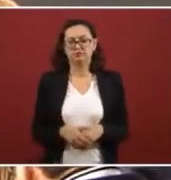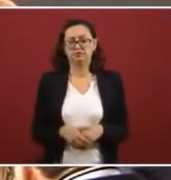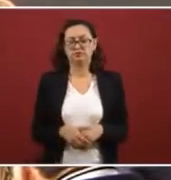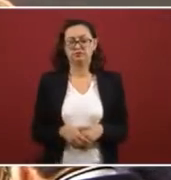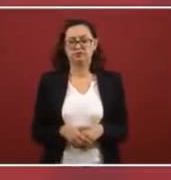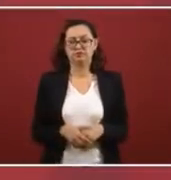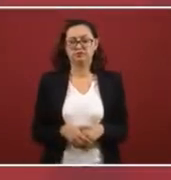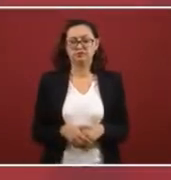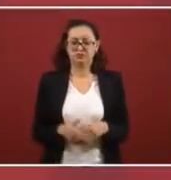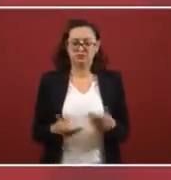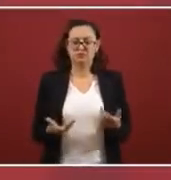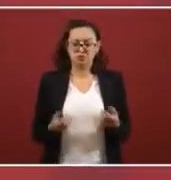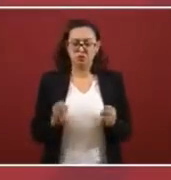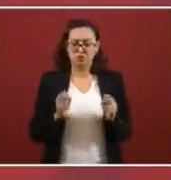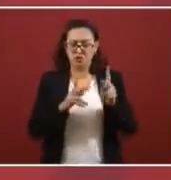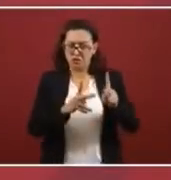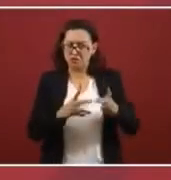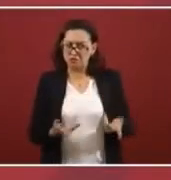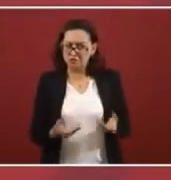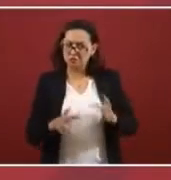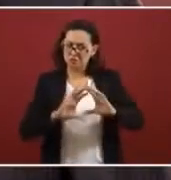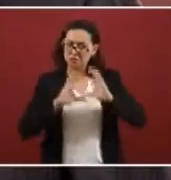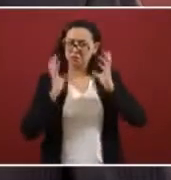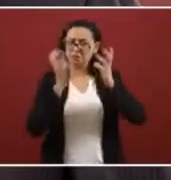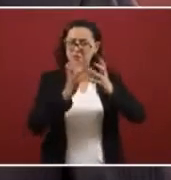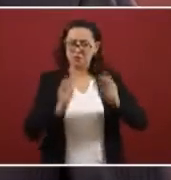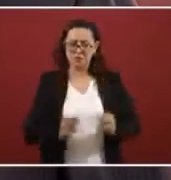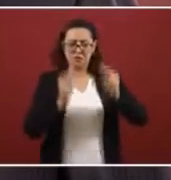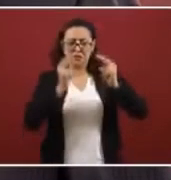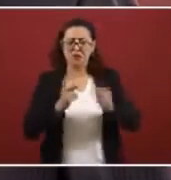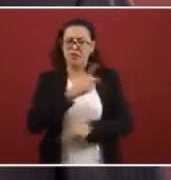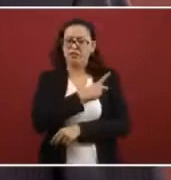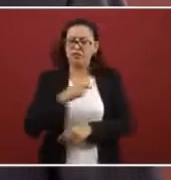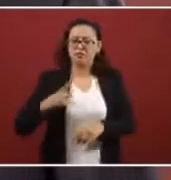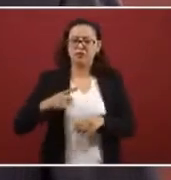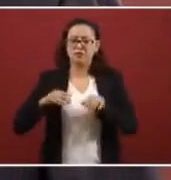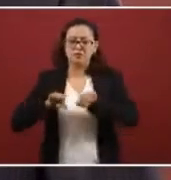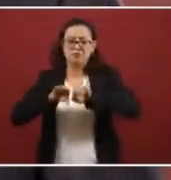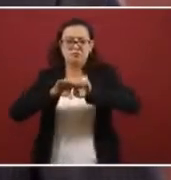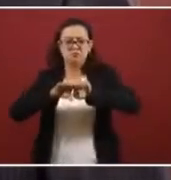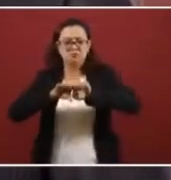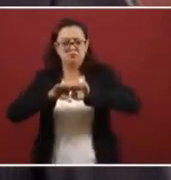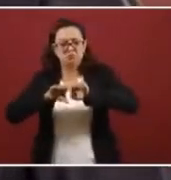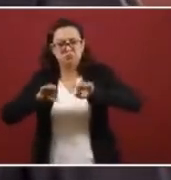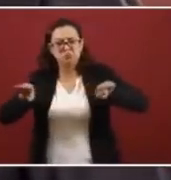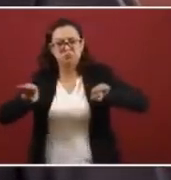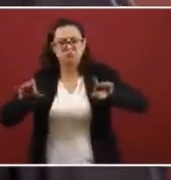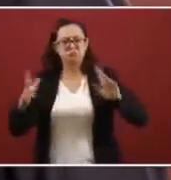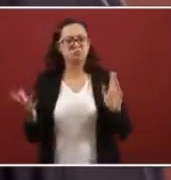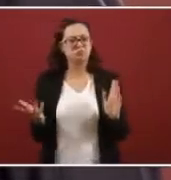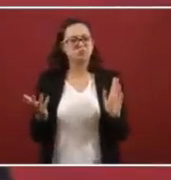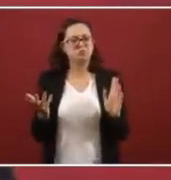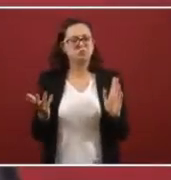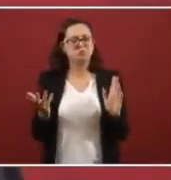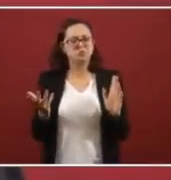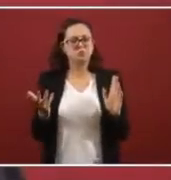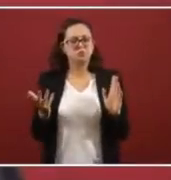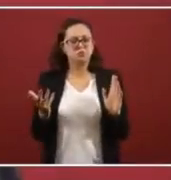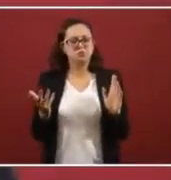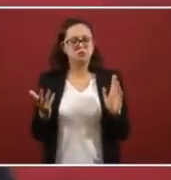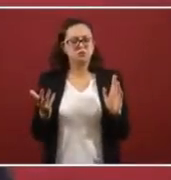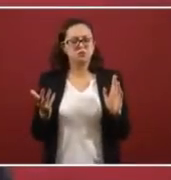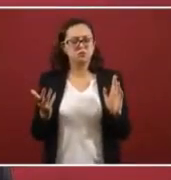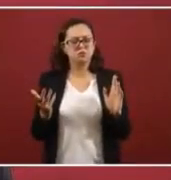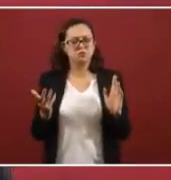we would be looking to standardize. What does that mean, standardize? To charge the